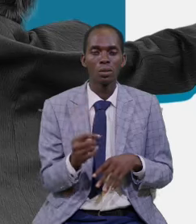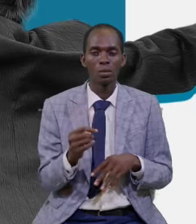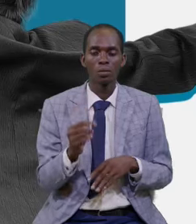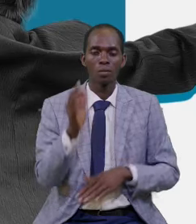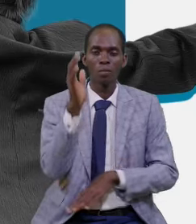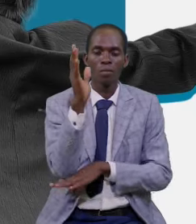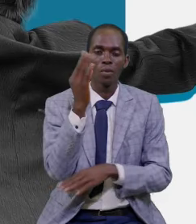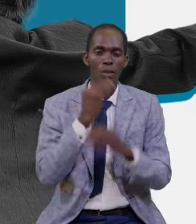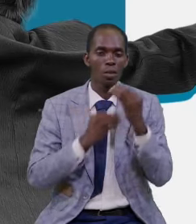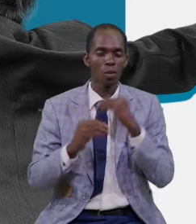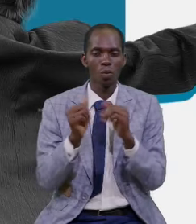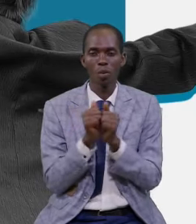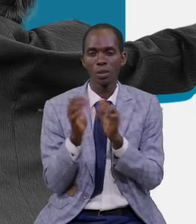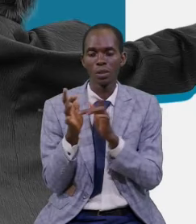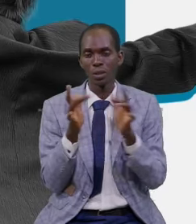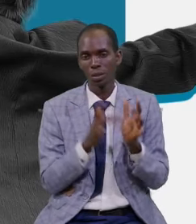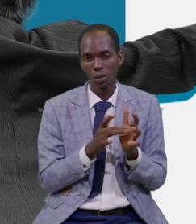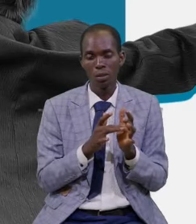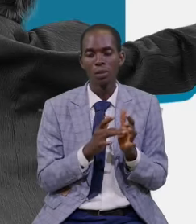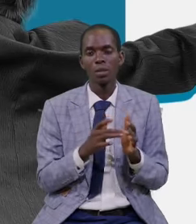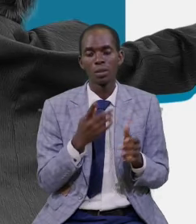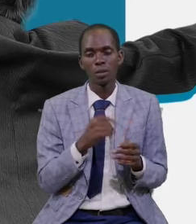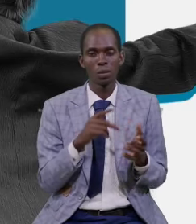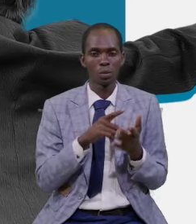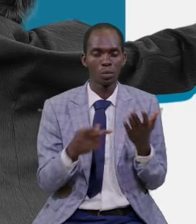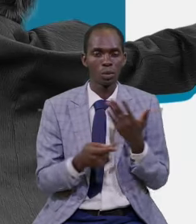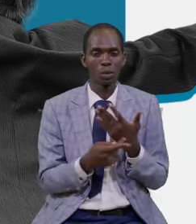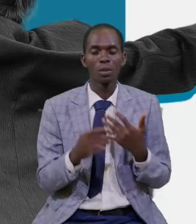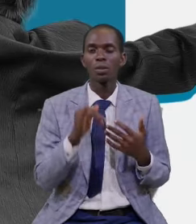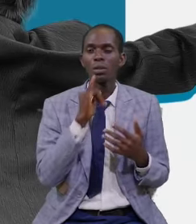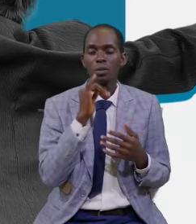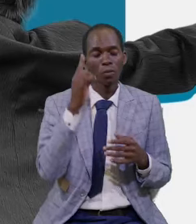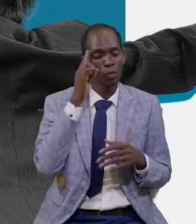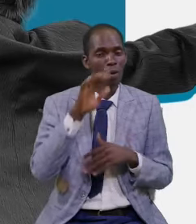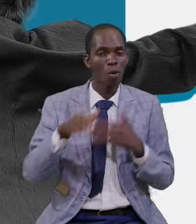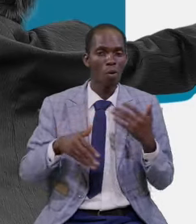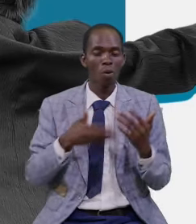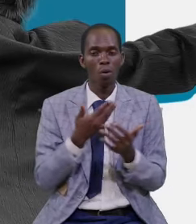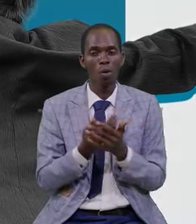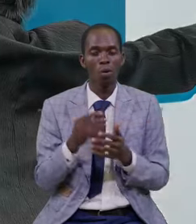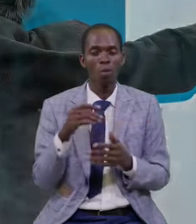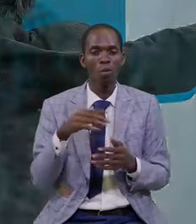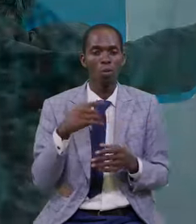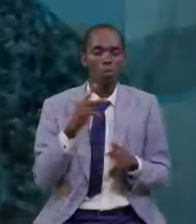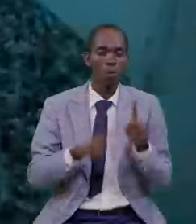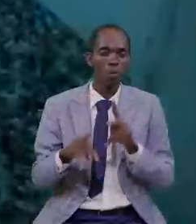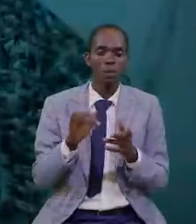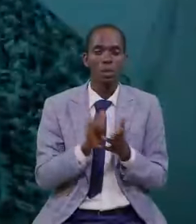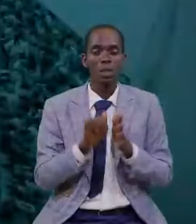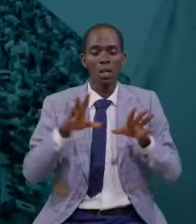by my right here. Please, all those converts from yesterday, day before